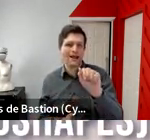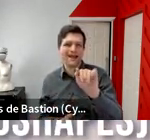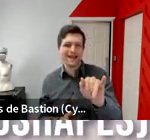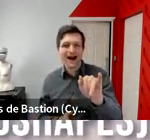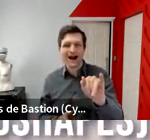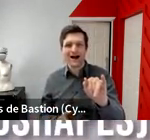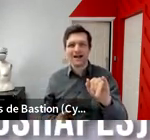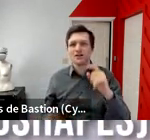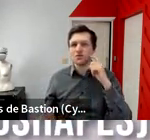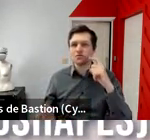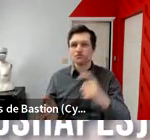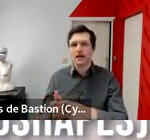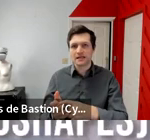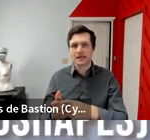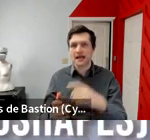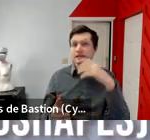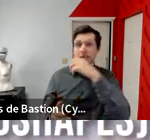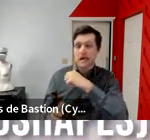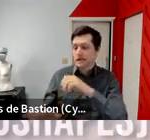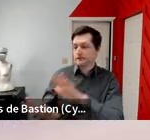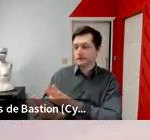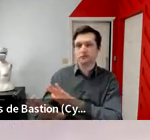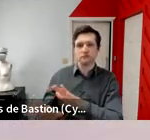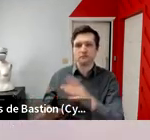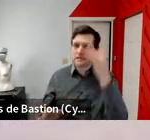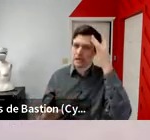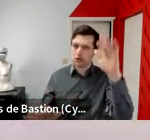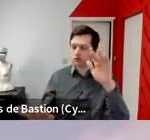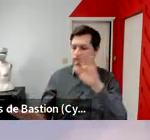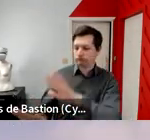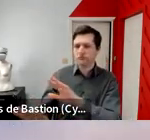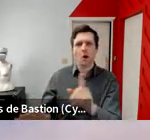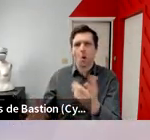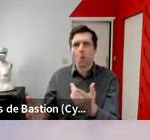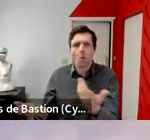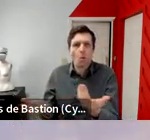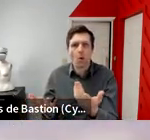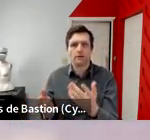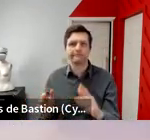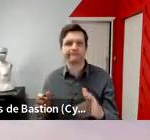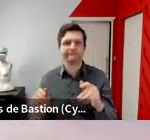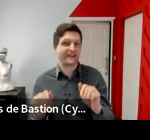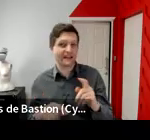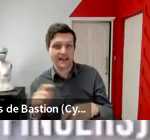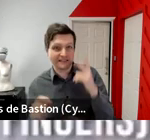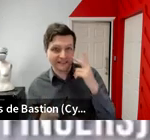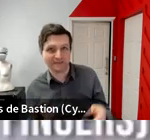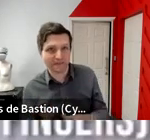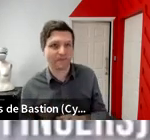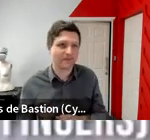improve the model of AI to recognize and assume one hand is over the